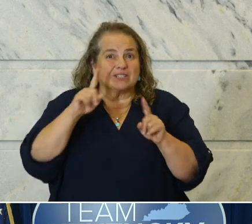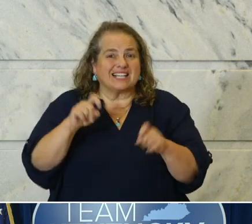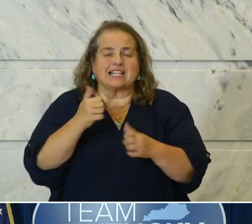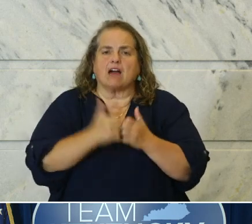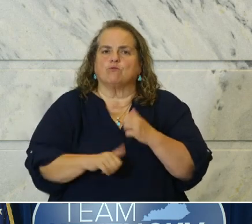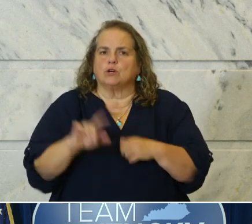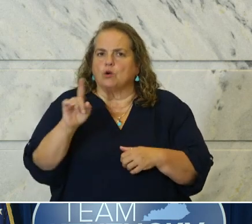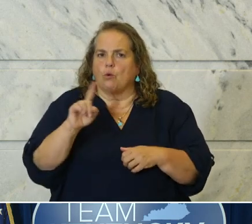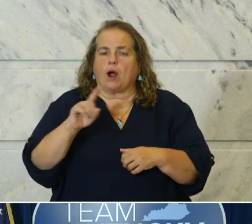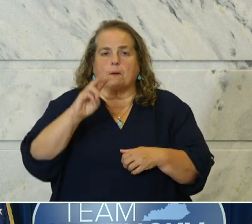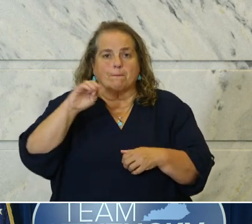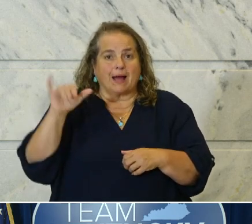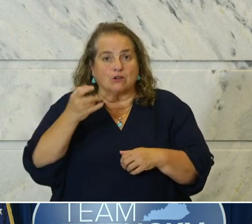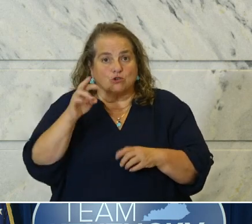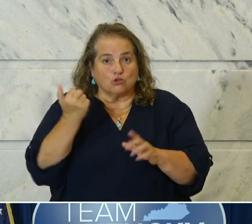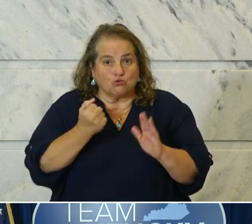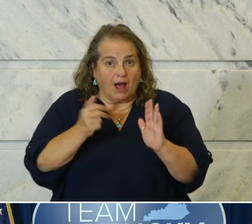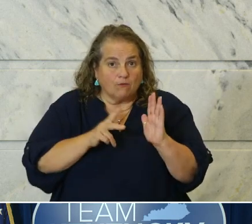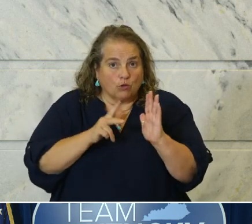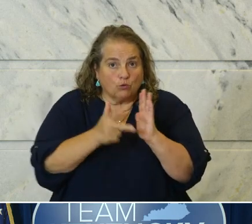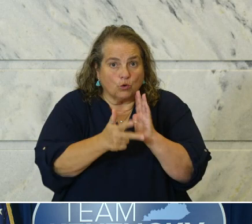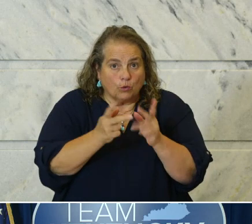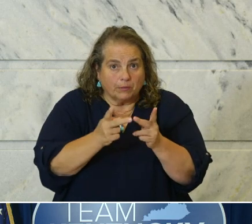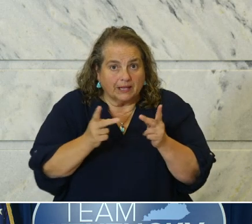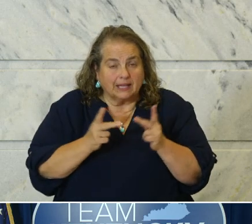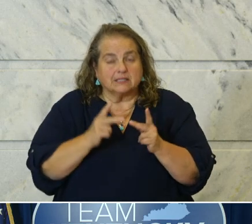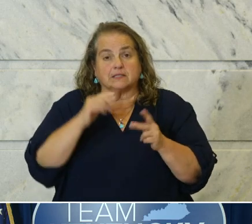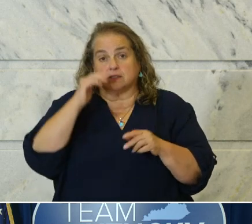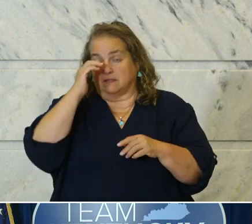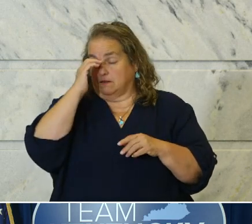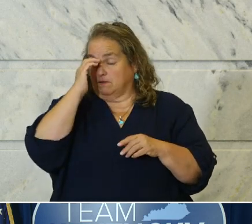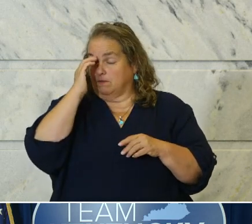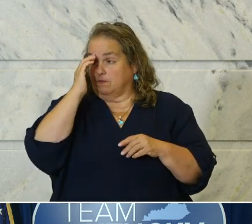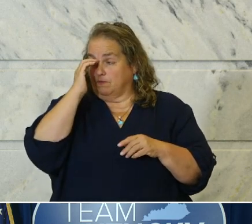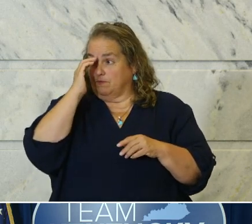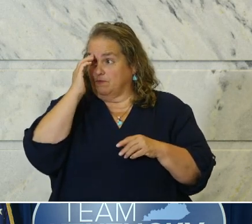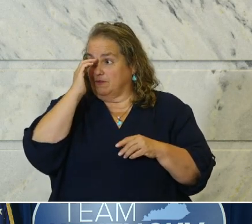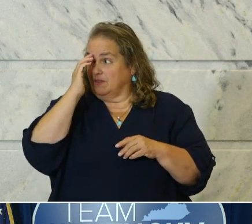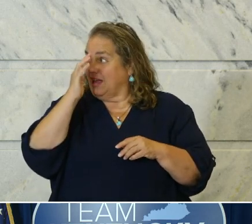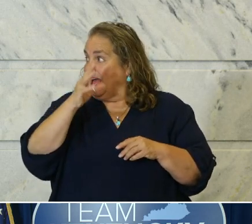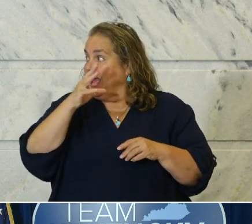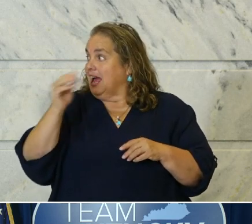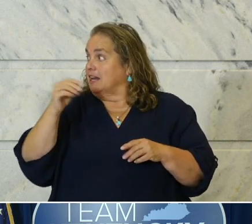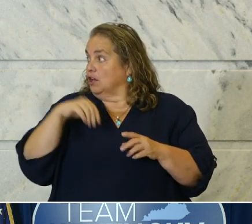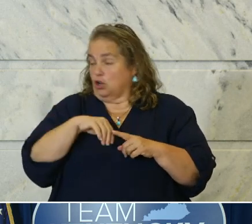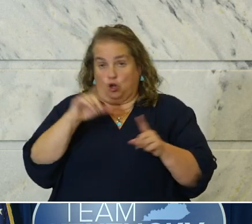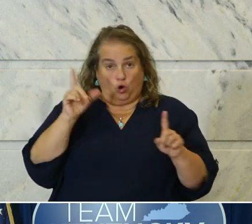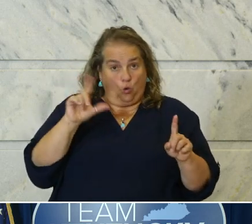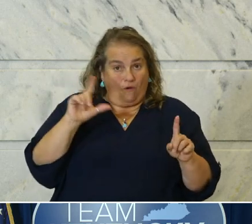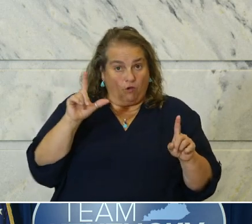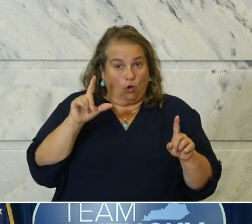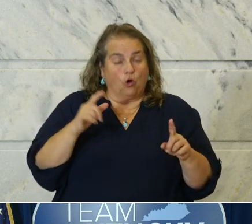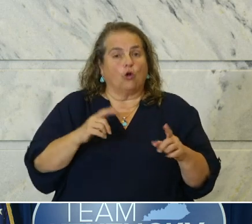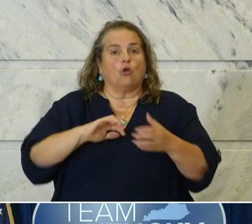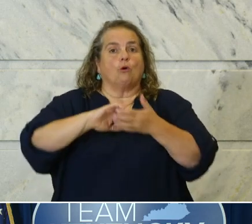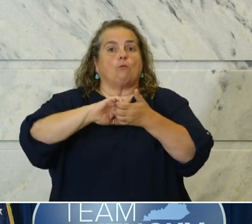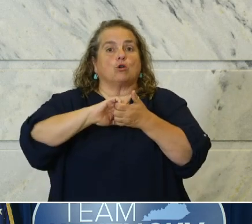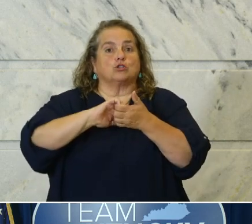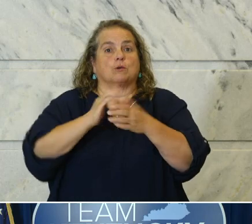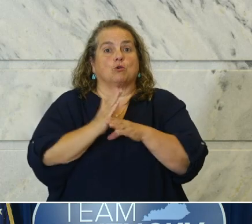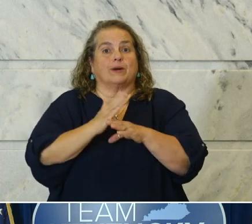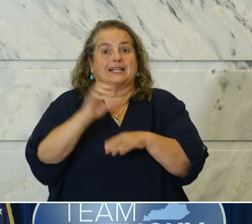major drive-through locations. Let's go through them quickly. If we can, James, in Louisville, it's a partnership between the